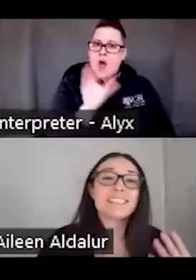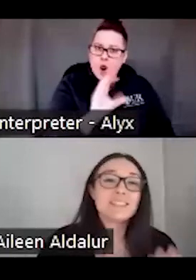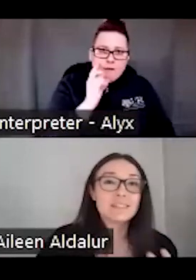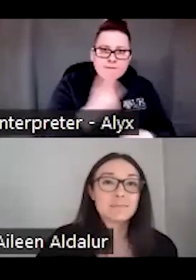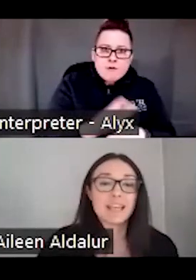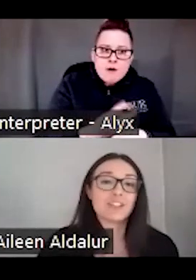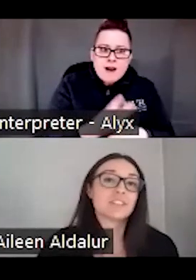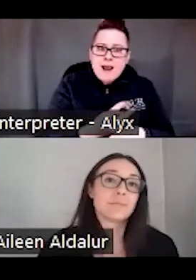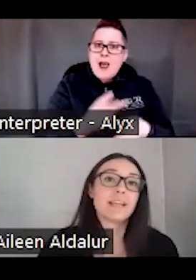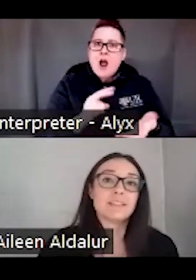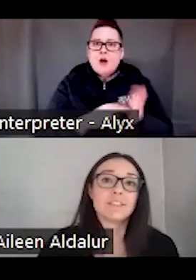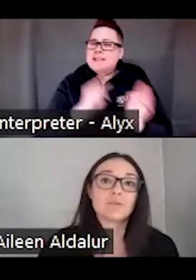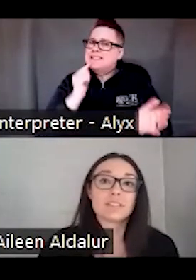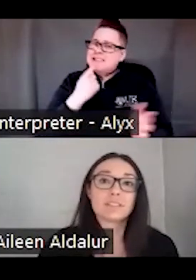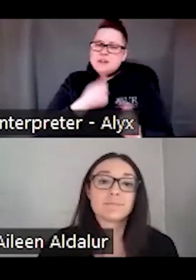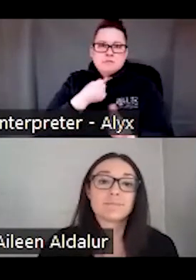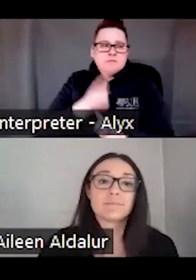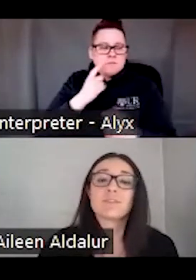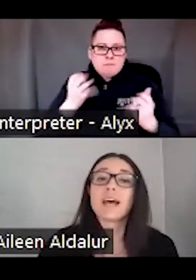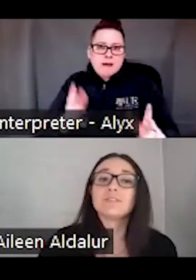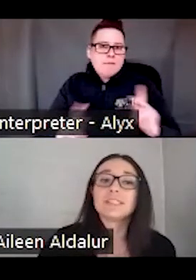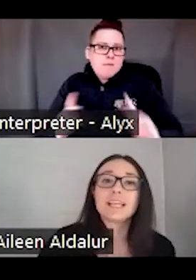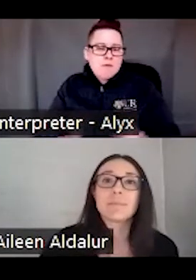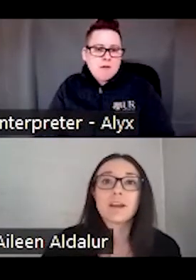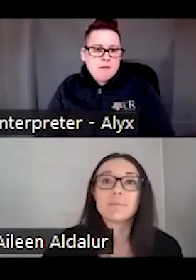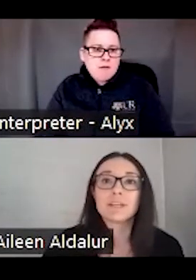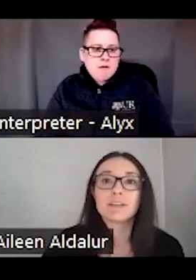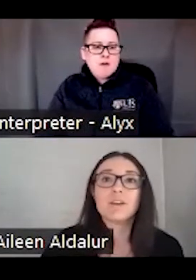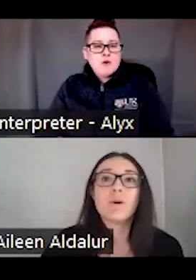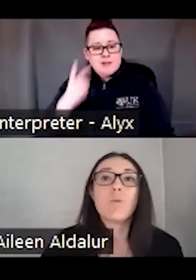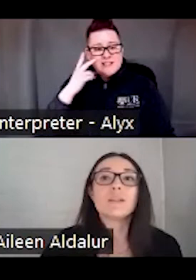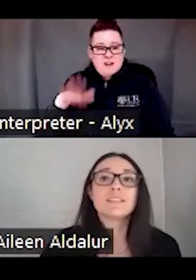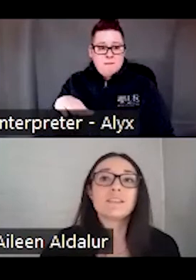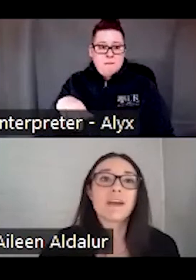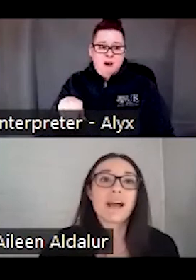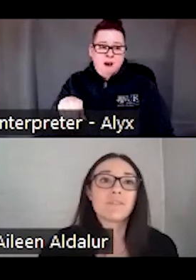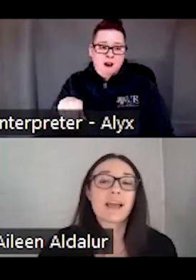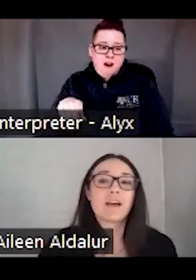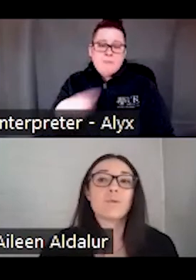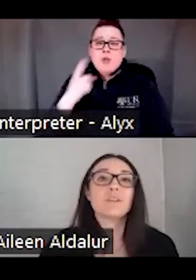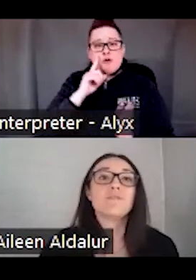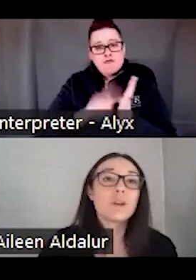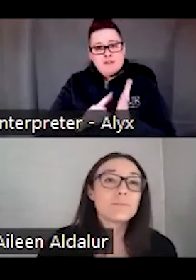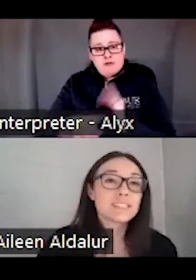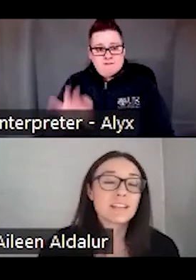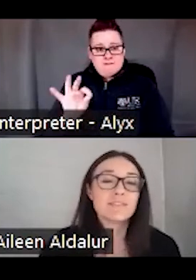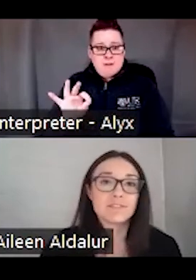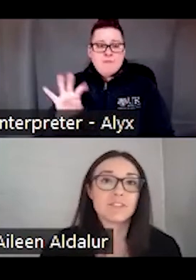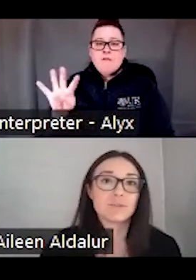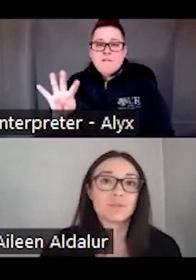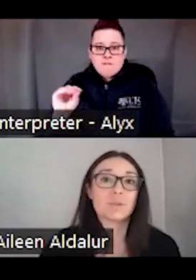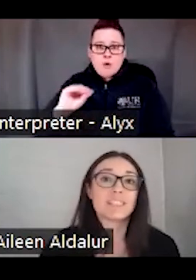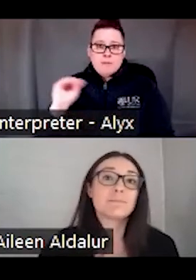have serious implications for many individuals. As you can see at the bottom here, one study found that only 40%